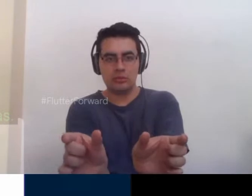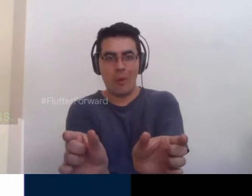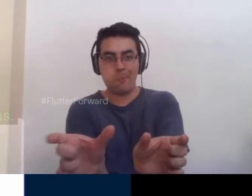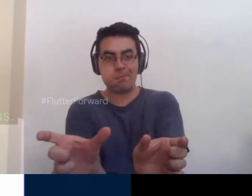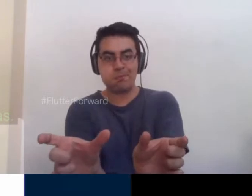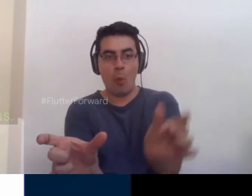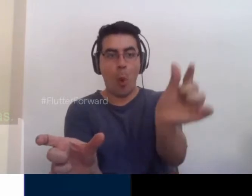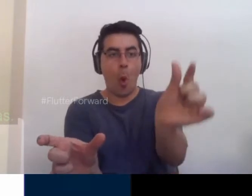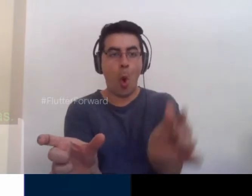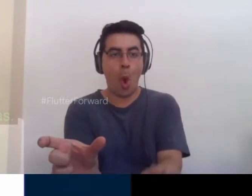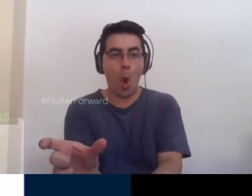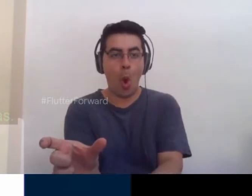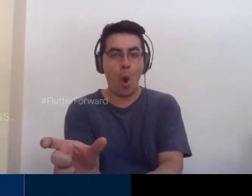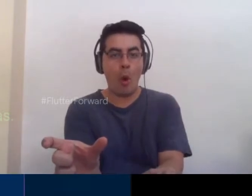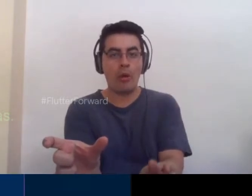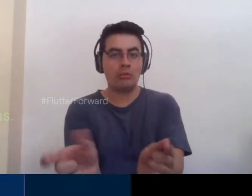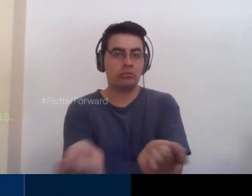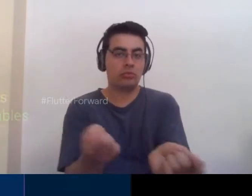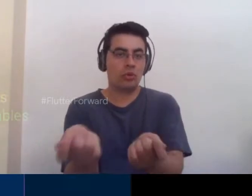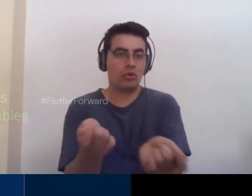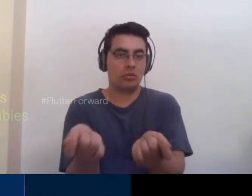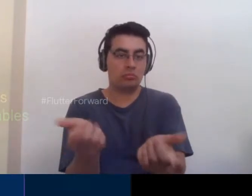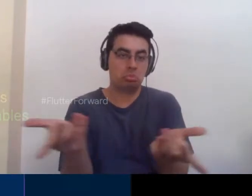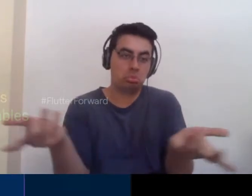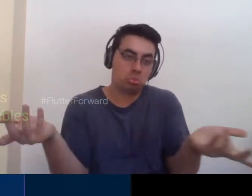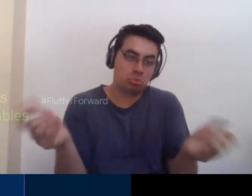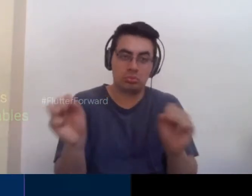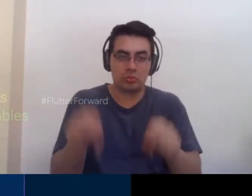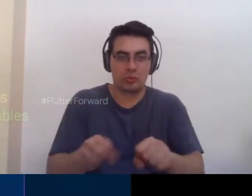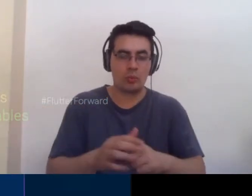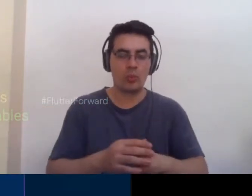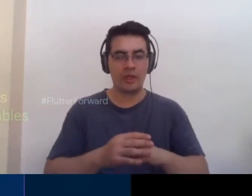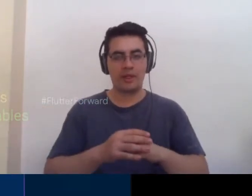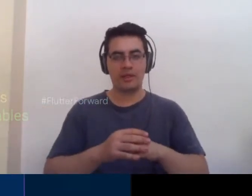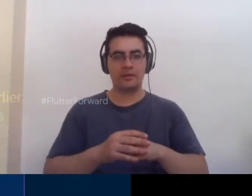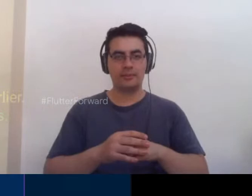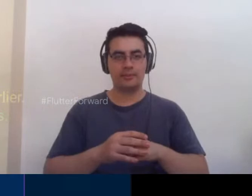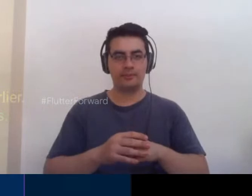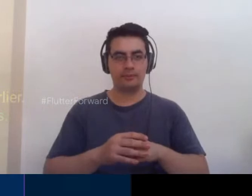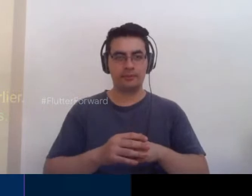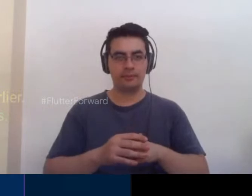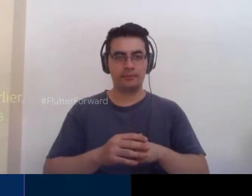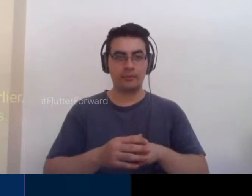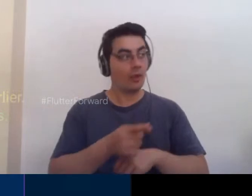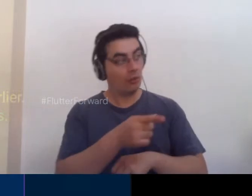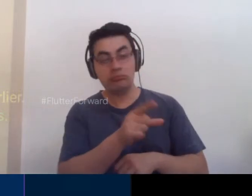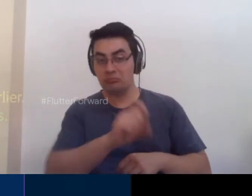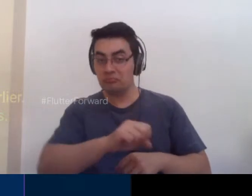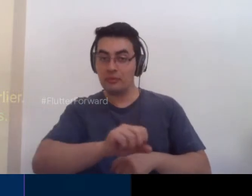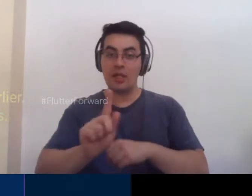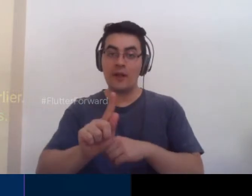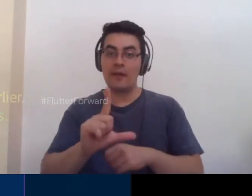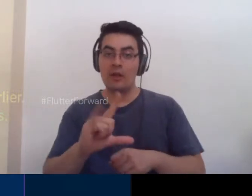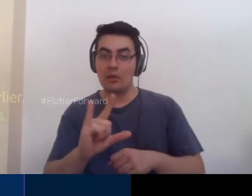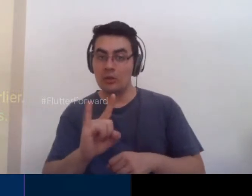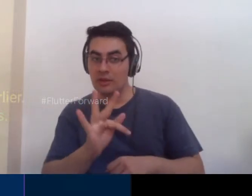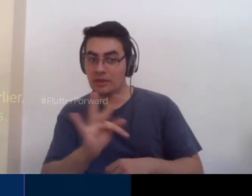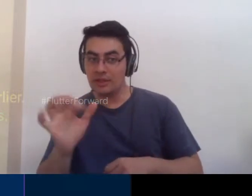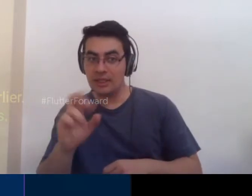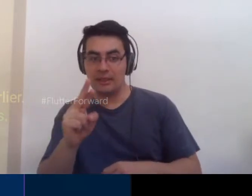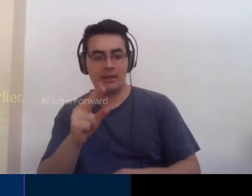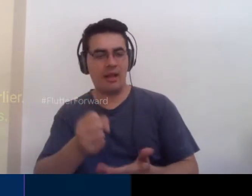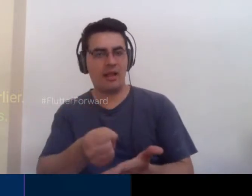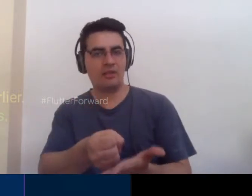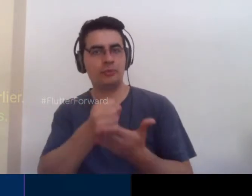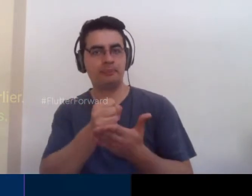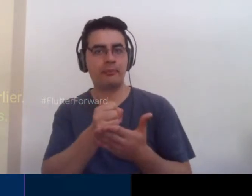really detailed settings. Flutter lets you use variable fonts with the text style class, which we talked